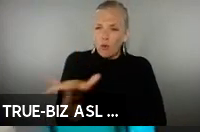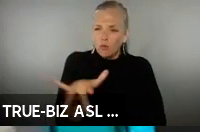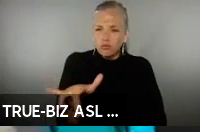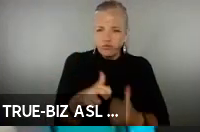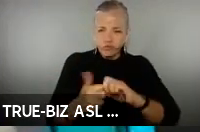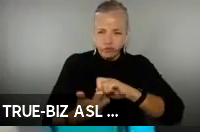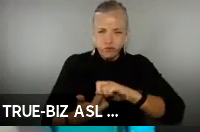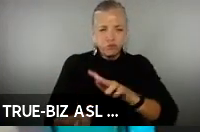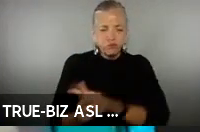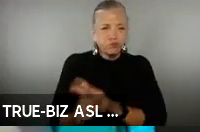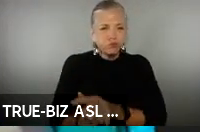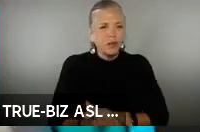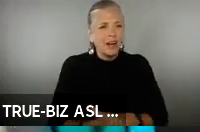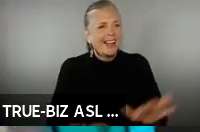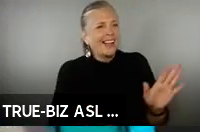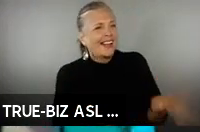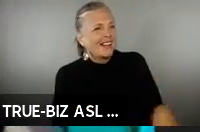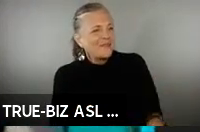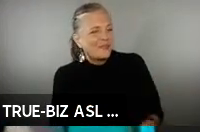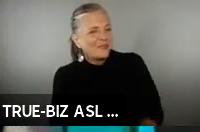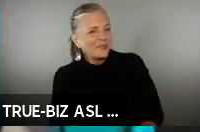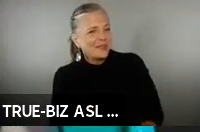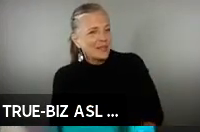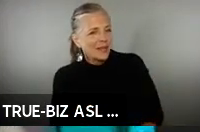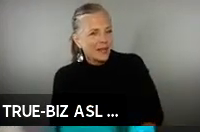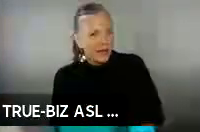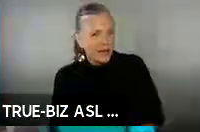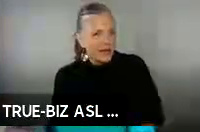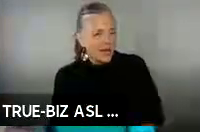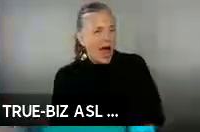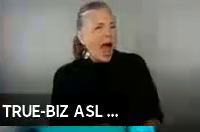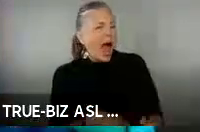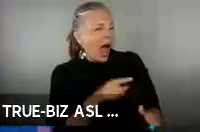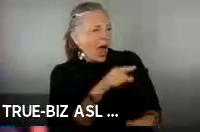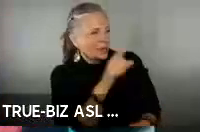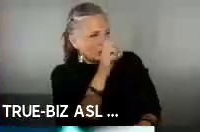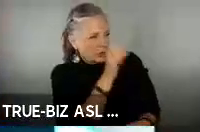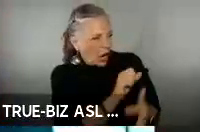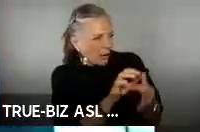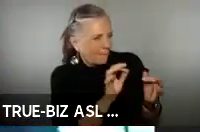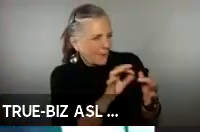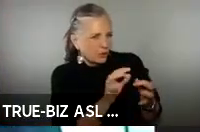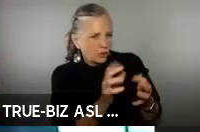So it seems. I imagine he's carrying a message. Oh, what's this?